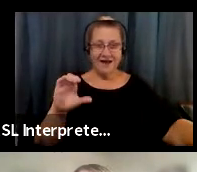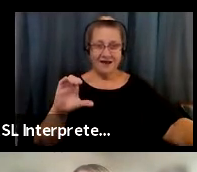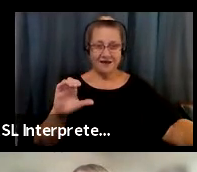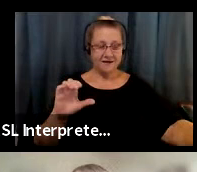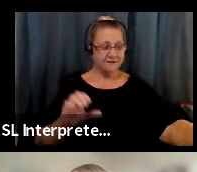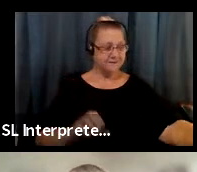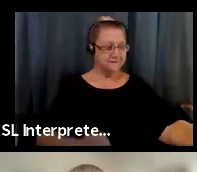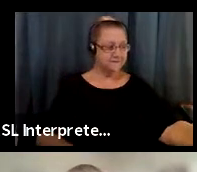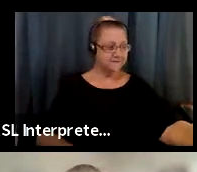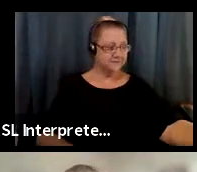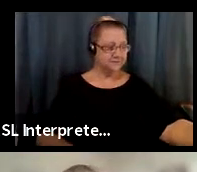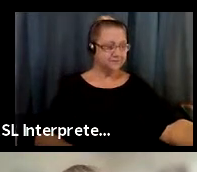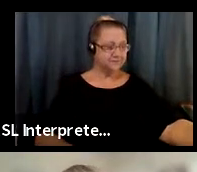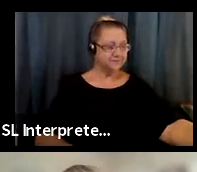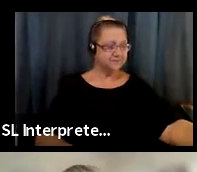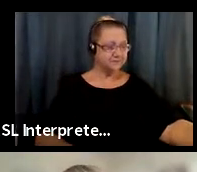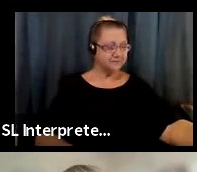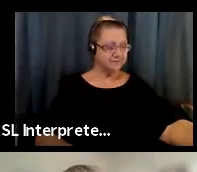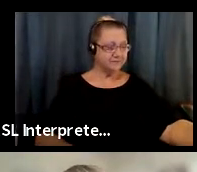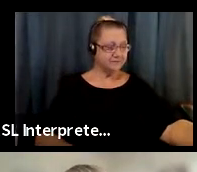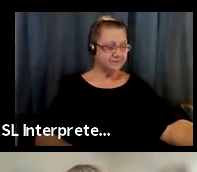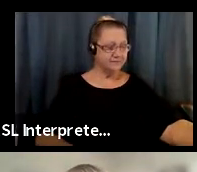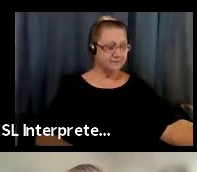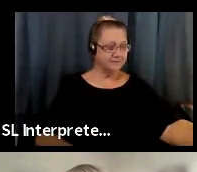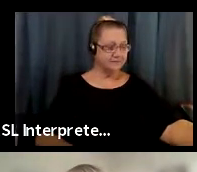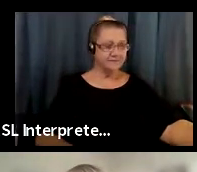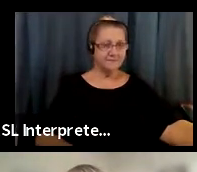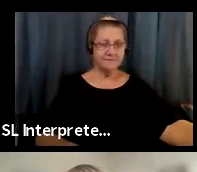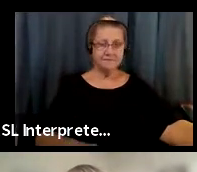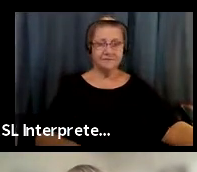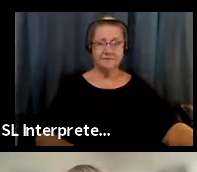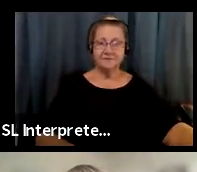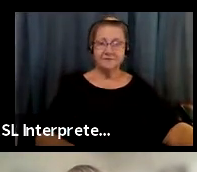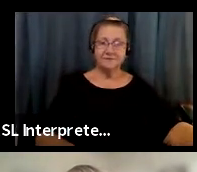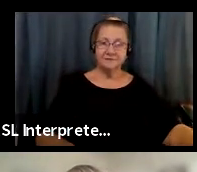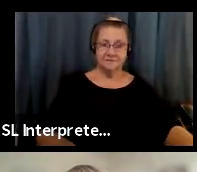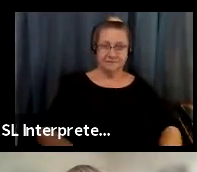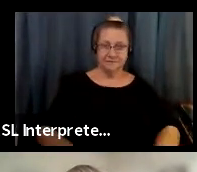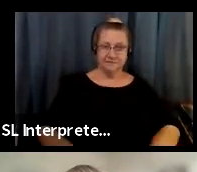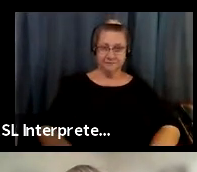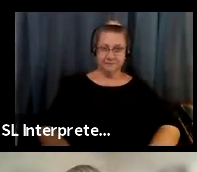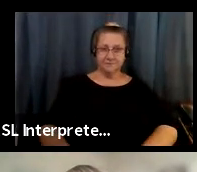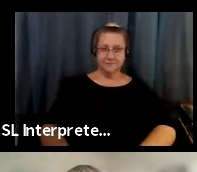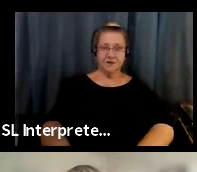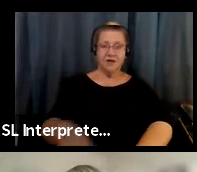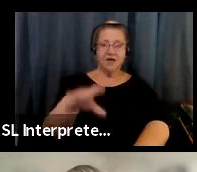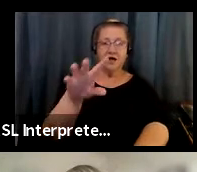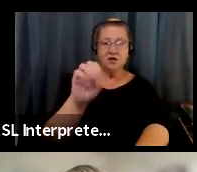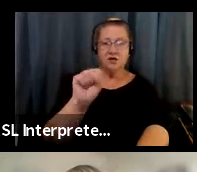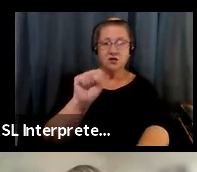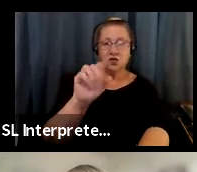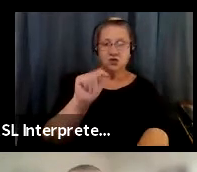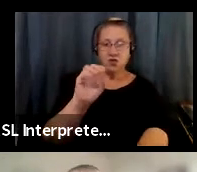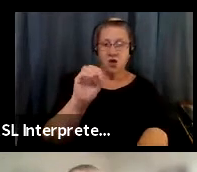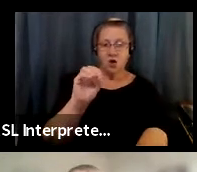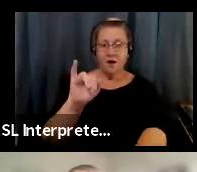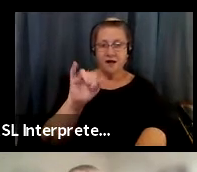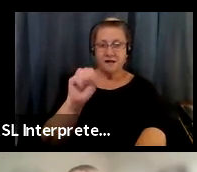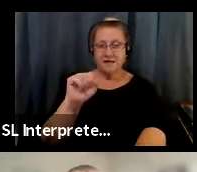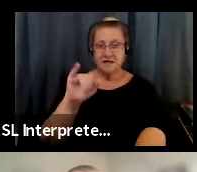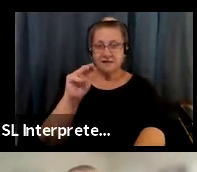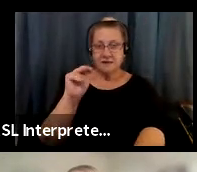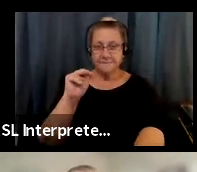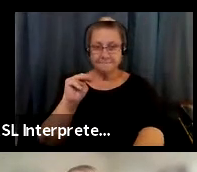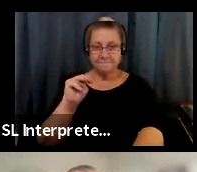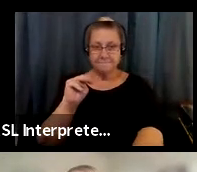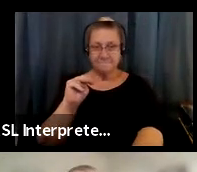emotional states, which I will say and which I will also try to represent on camera. Stoicism. Almost 80